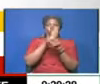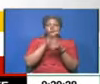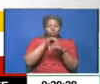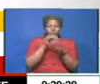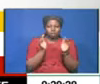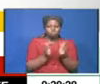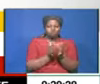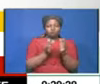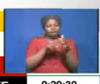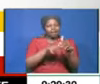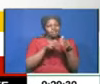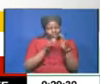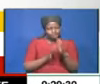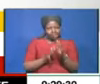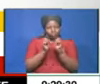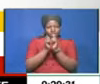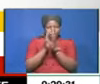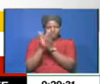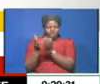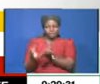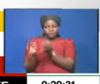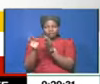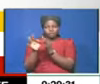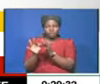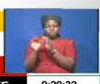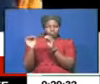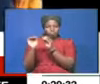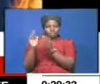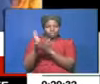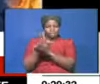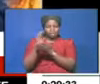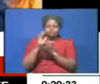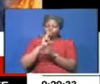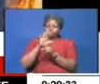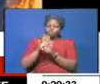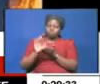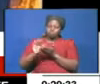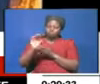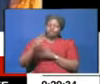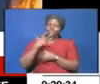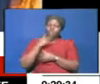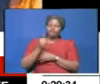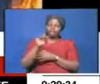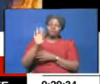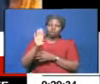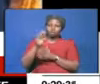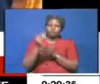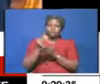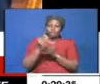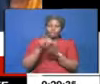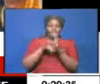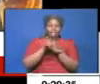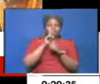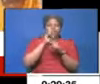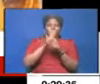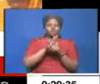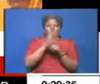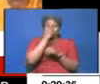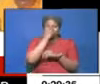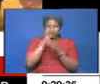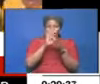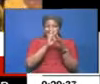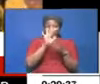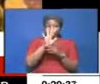and the informal sector, which he promised to allocate 500 billion shillings. In the manifesto, Ruto-led Alliance has committed